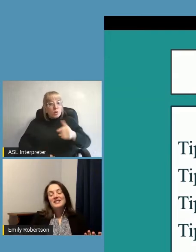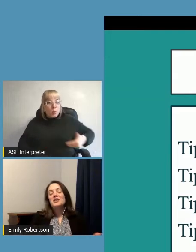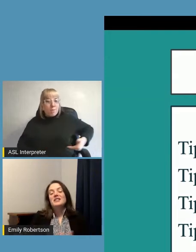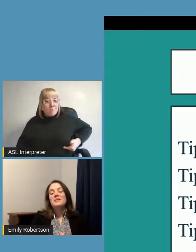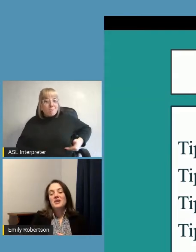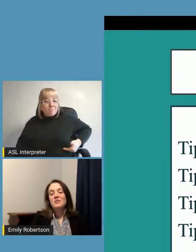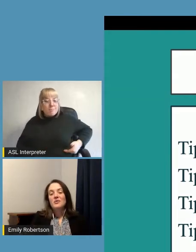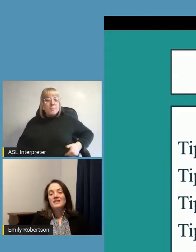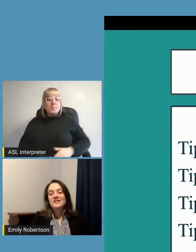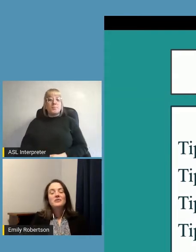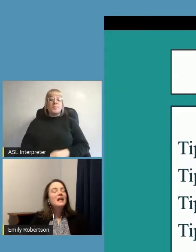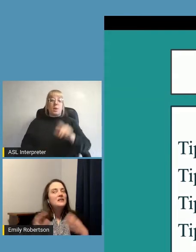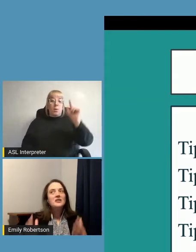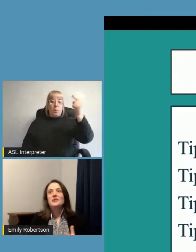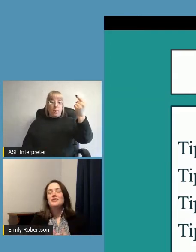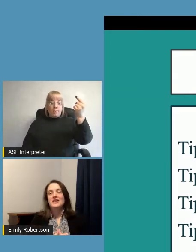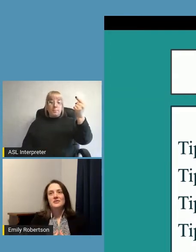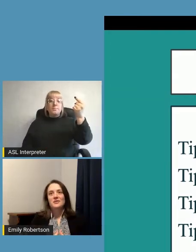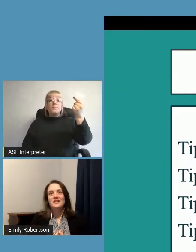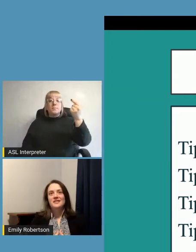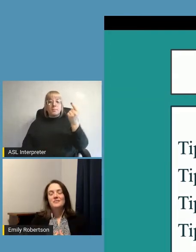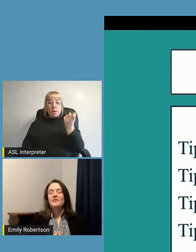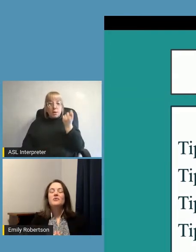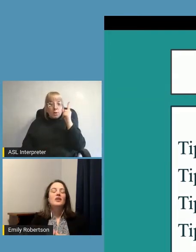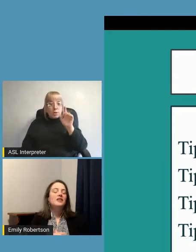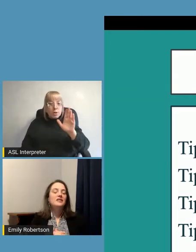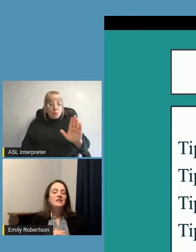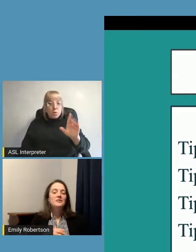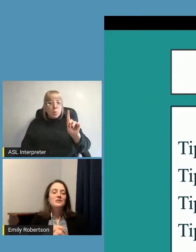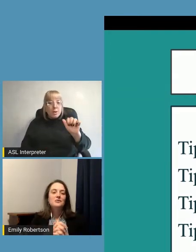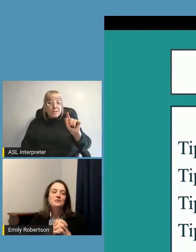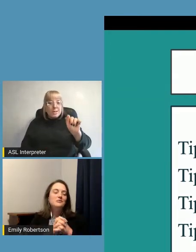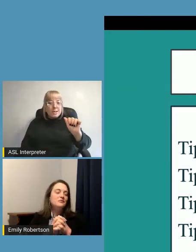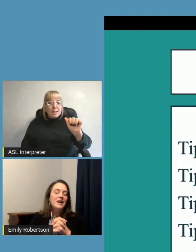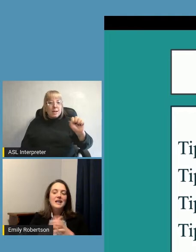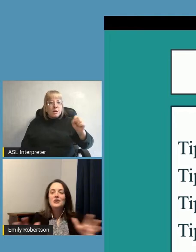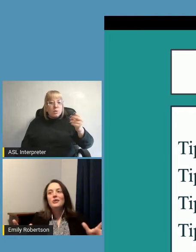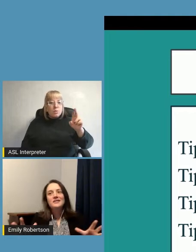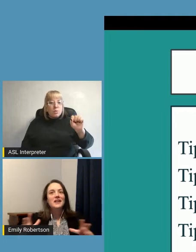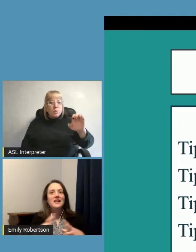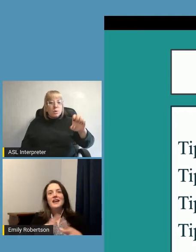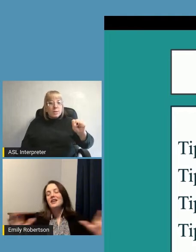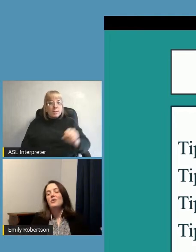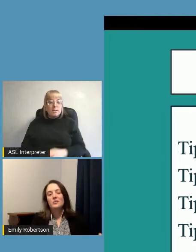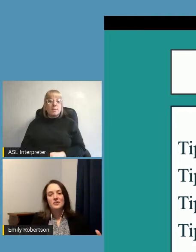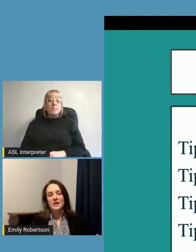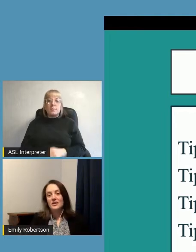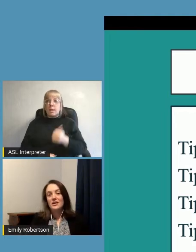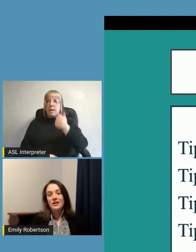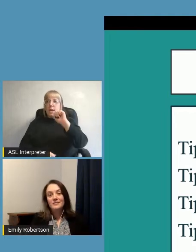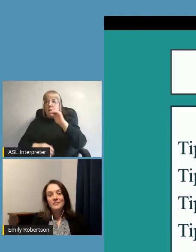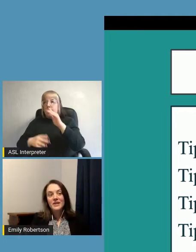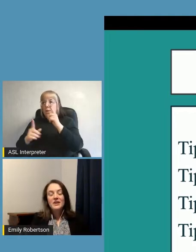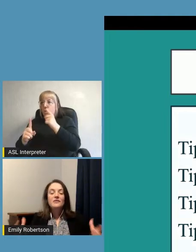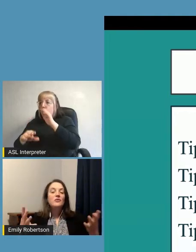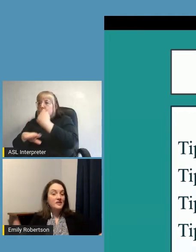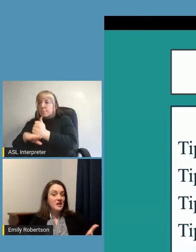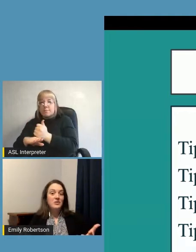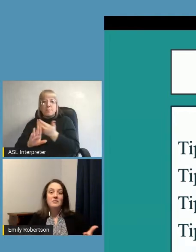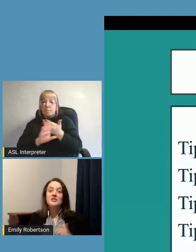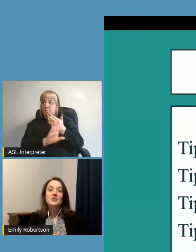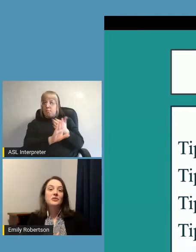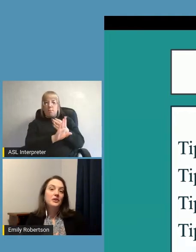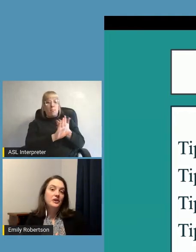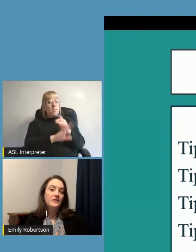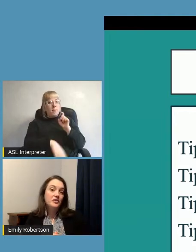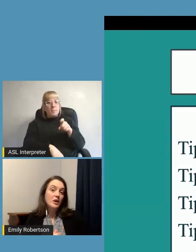let's look at tip number 1. So get to know your data sources before you do any goal setting, any work with data at all. For